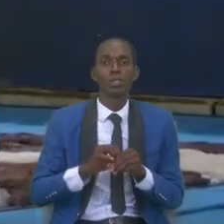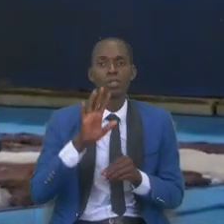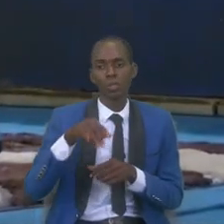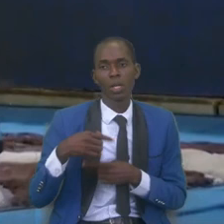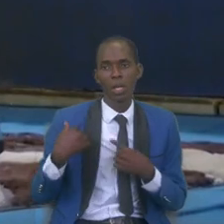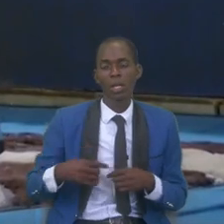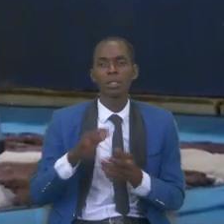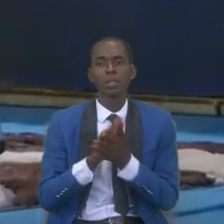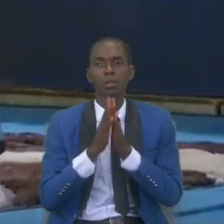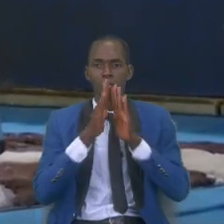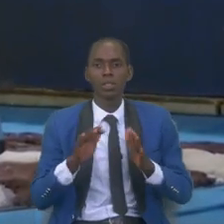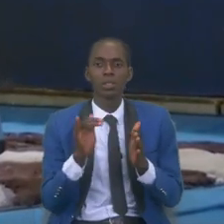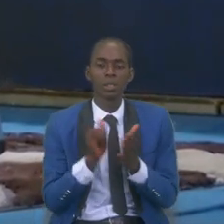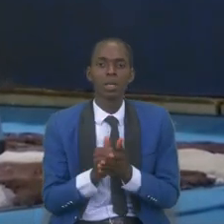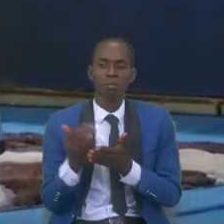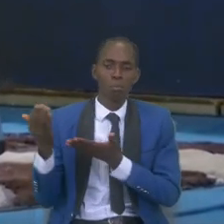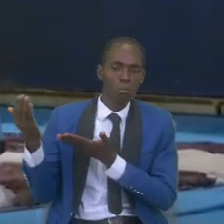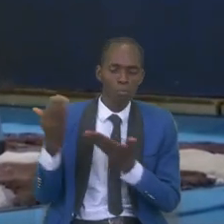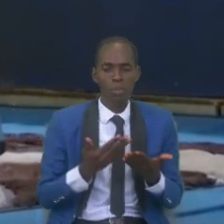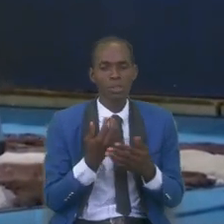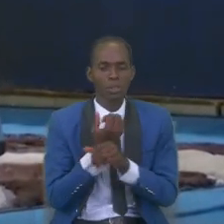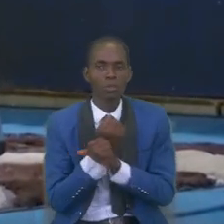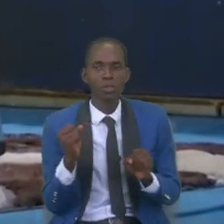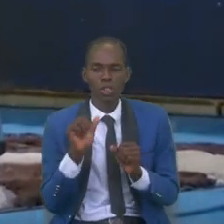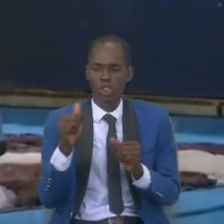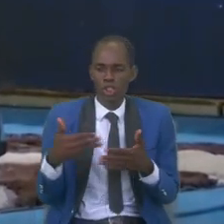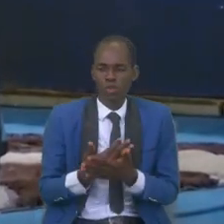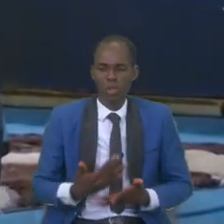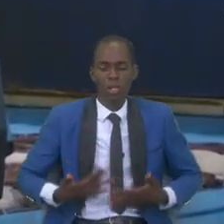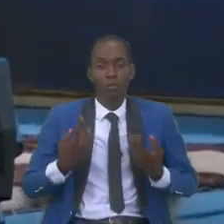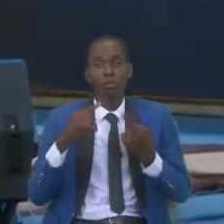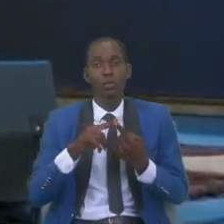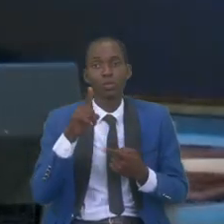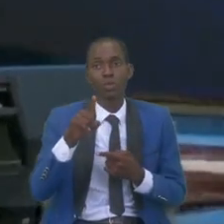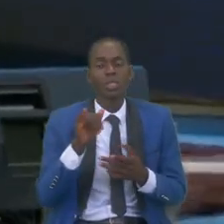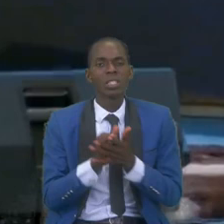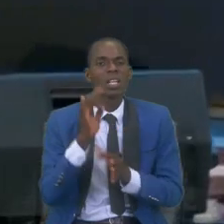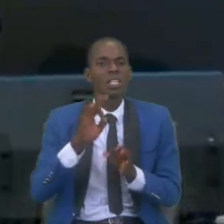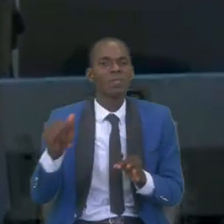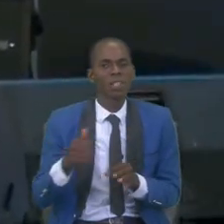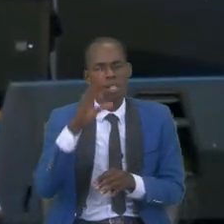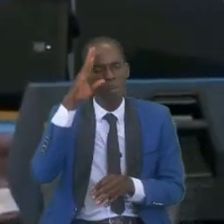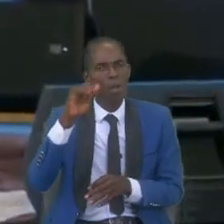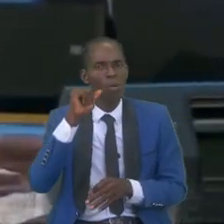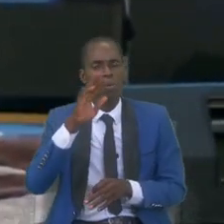comes with justification, a new life coming into you, that if any man, if any woman be in Christ, he is a new